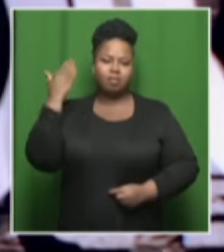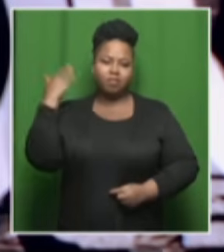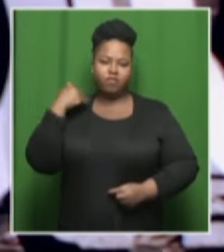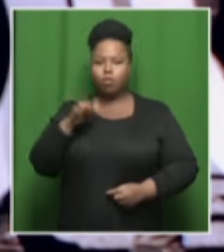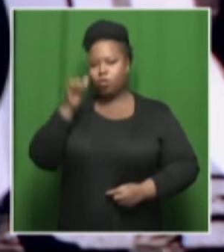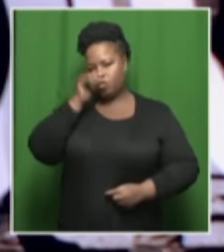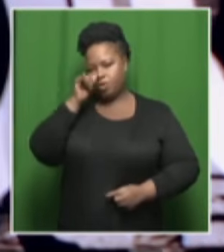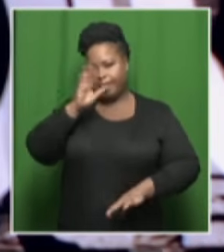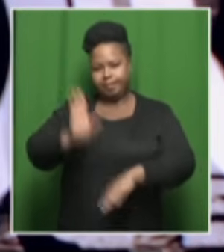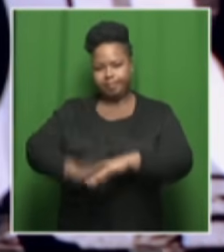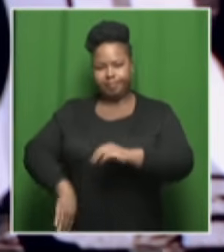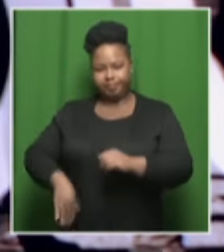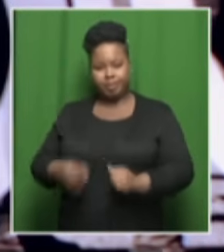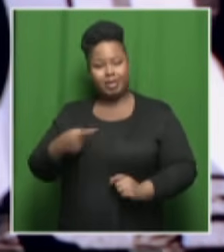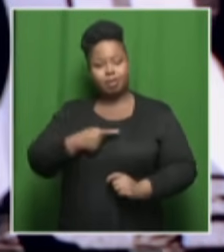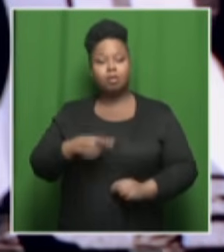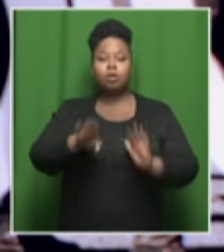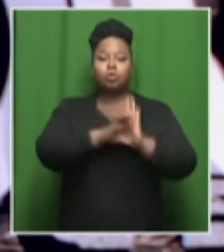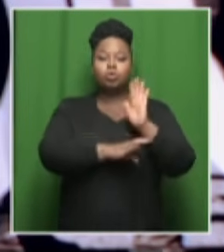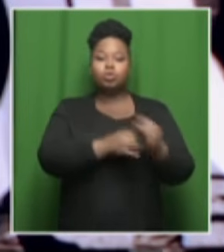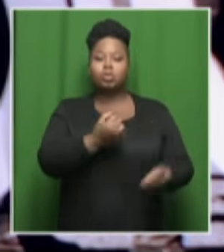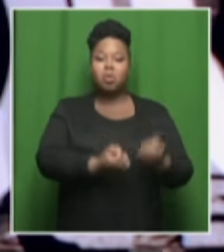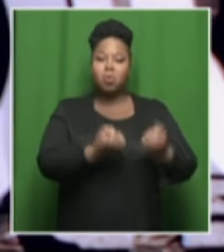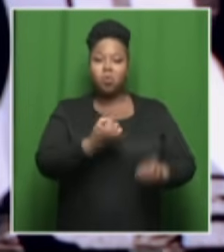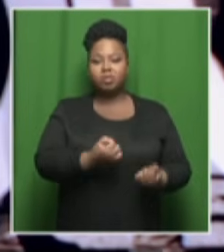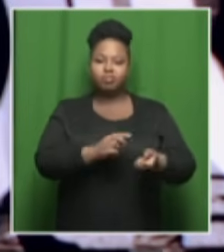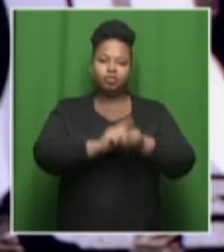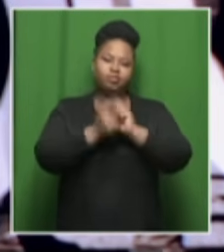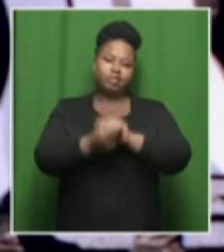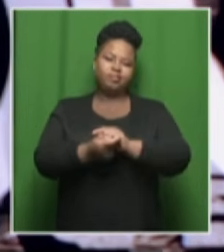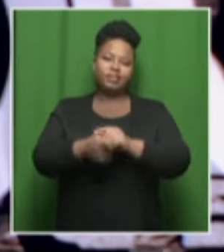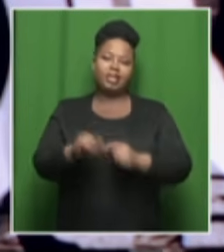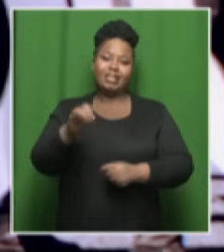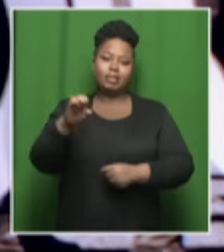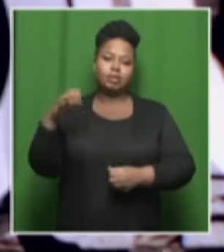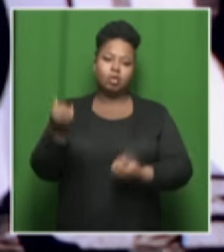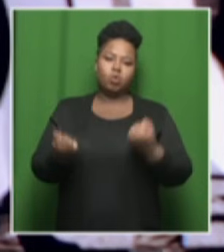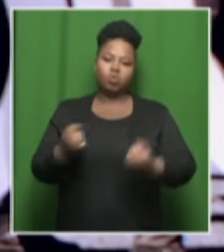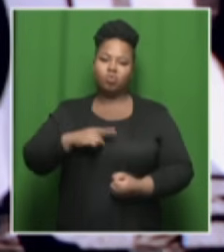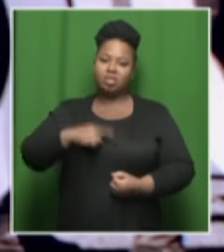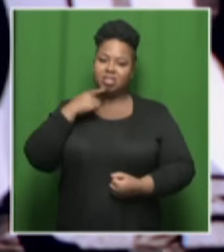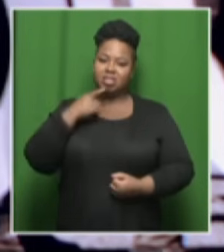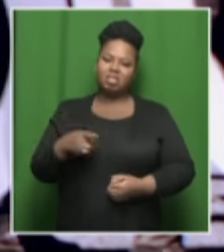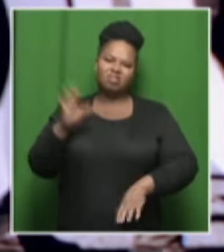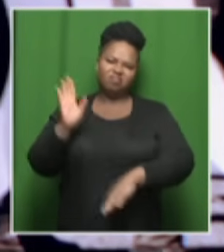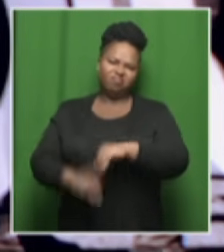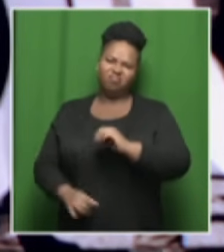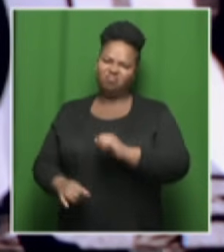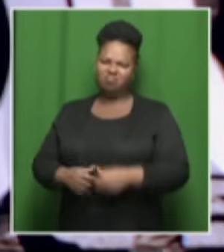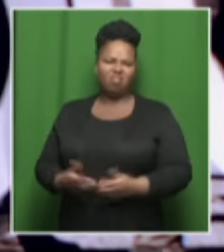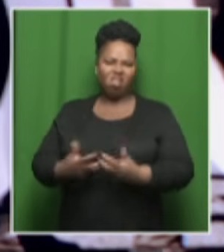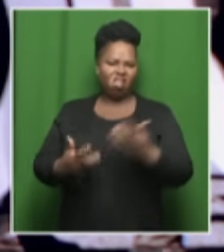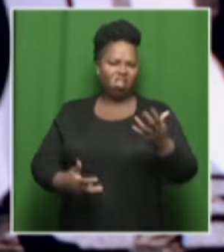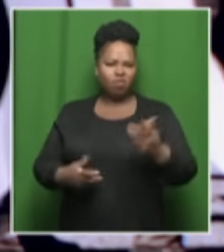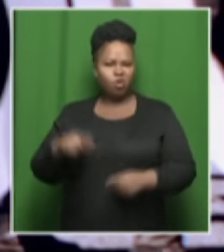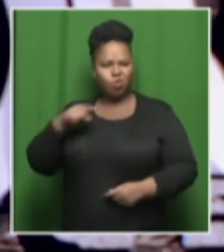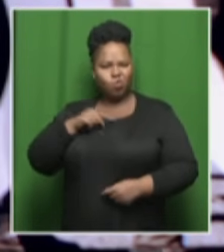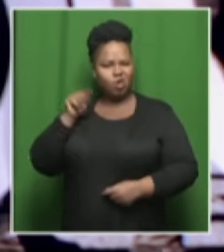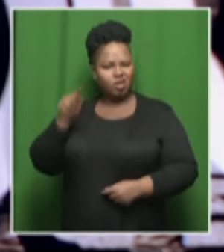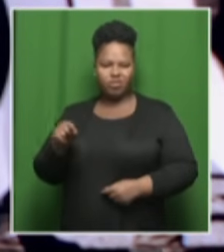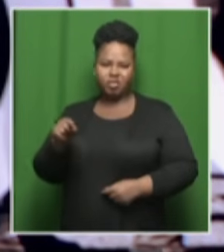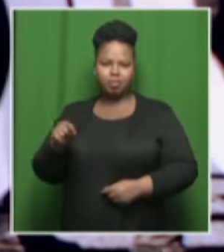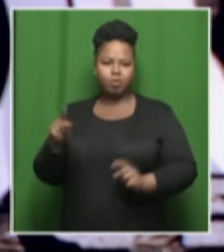after the Constitutional Court overturned the order of the Electoral Court that found Zuma's sentence and conviction was not a sentence